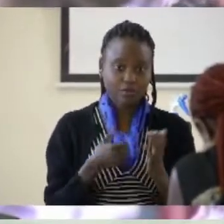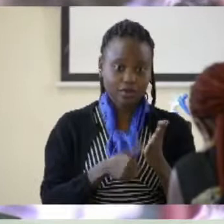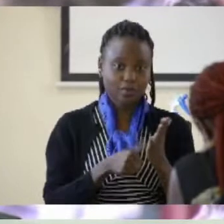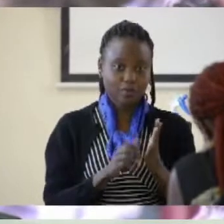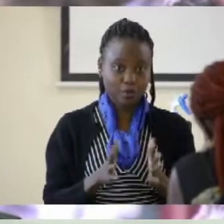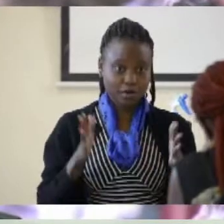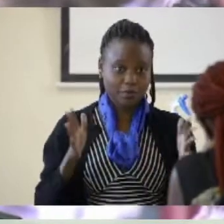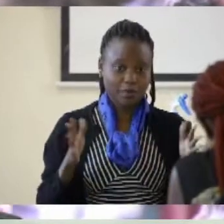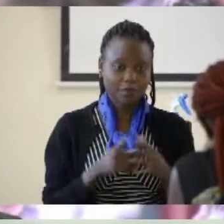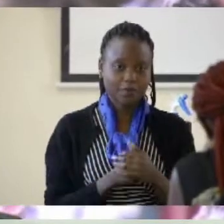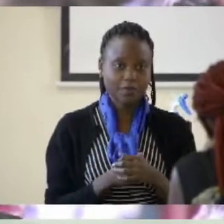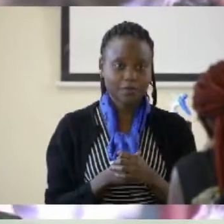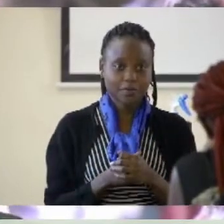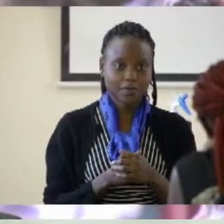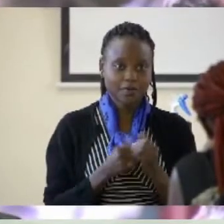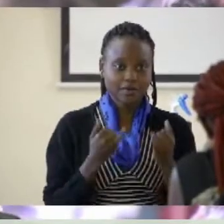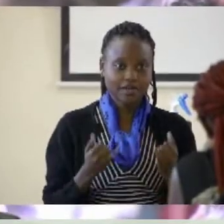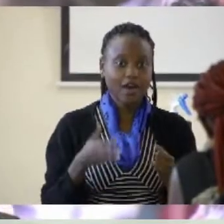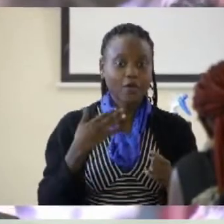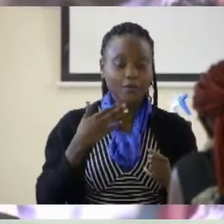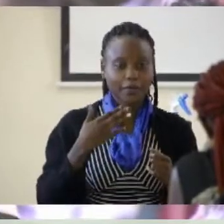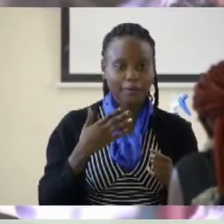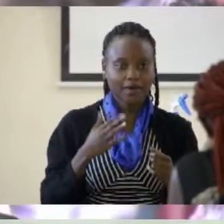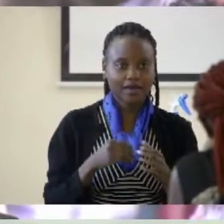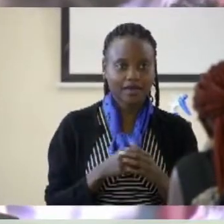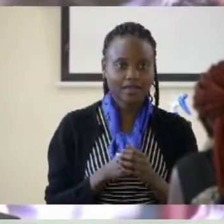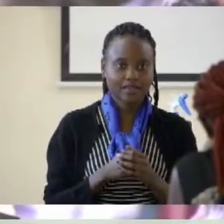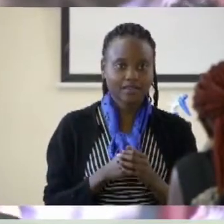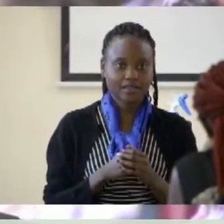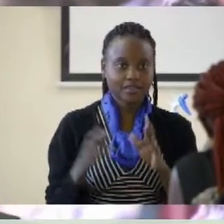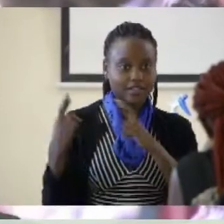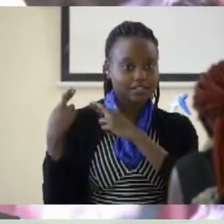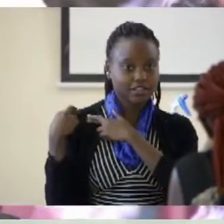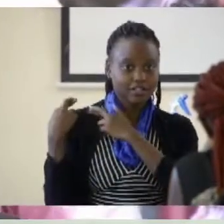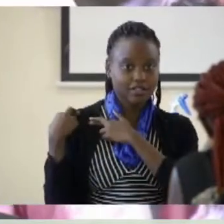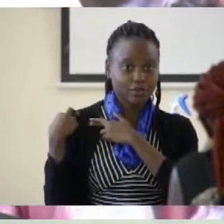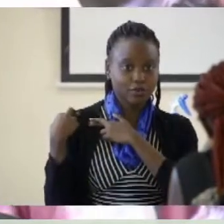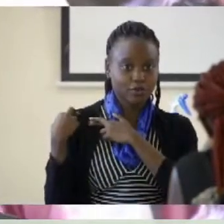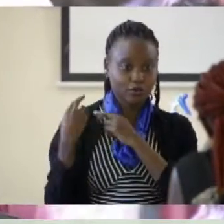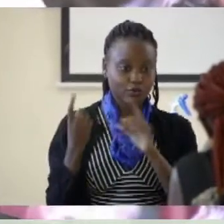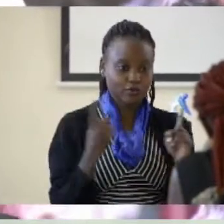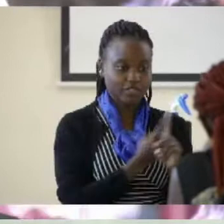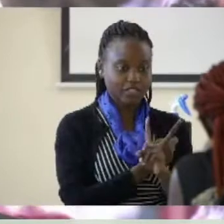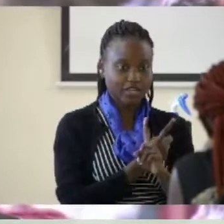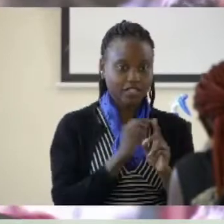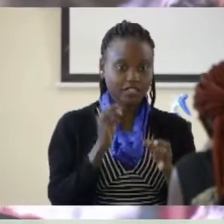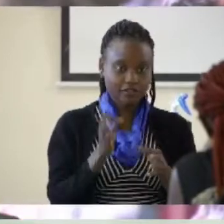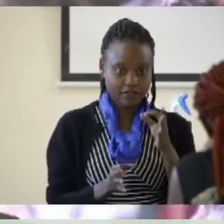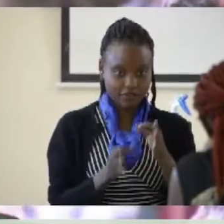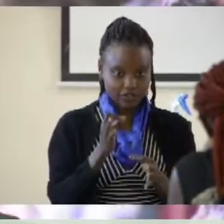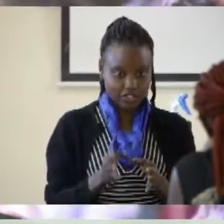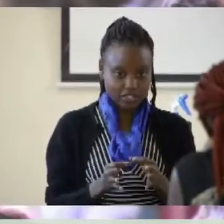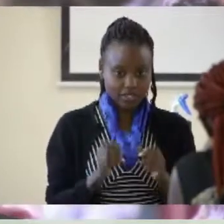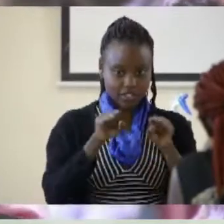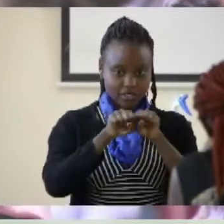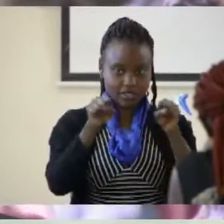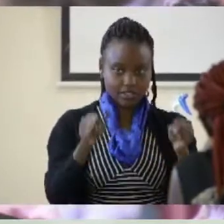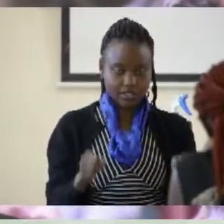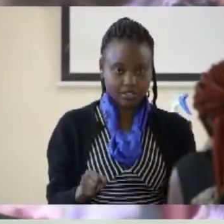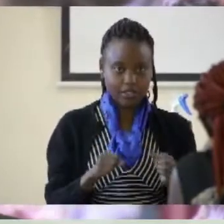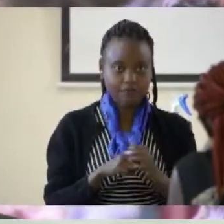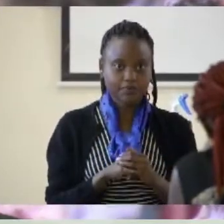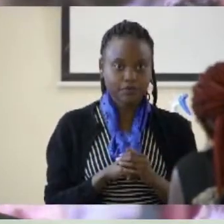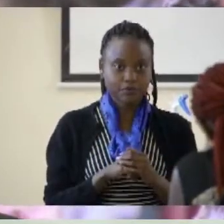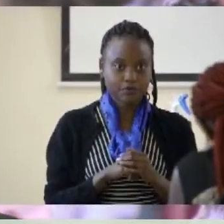problem. Now, my paper is the role of alternative justice system as a complementary pathway for